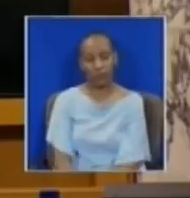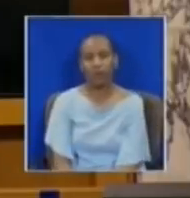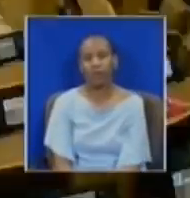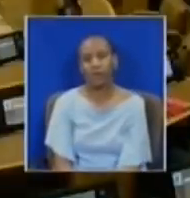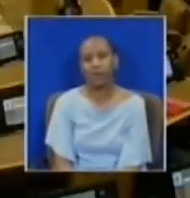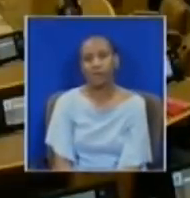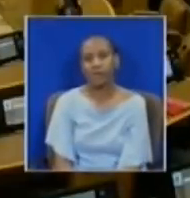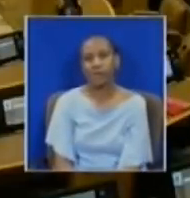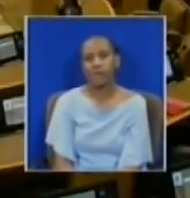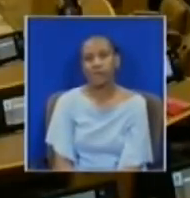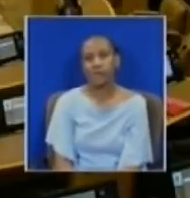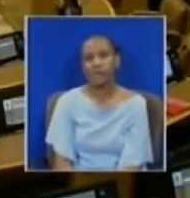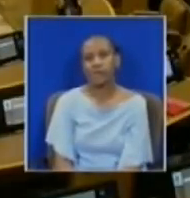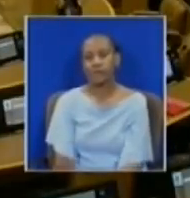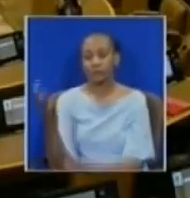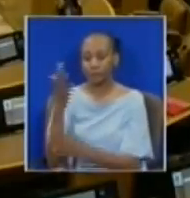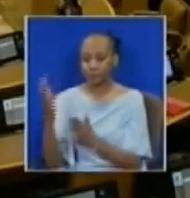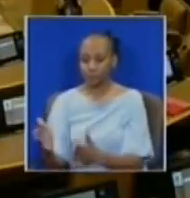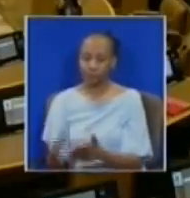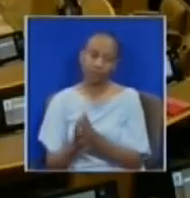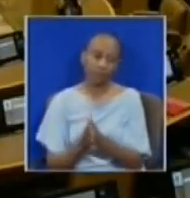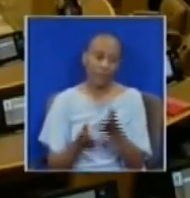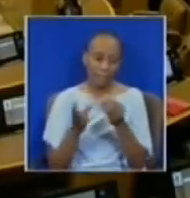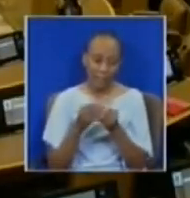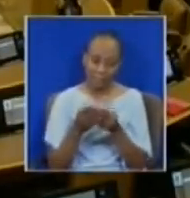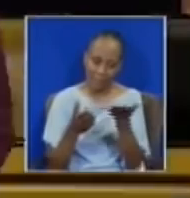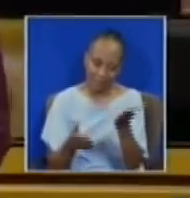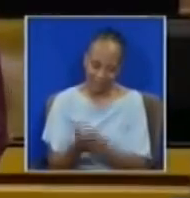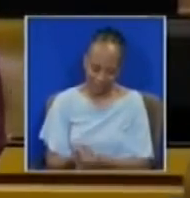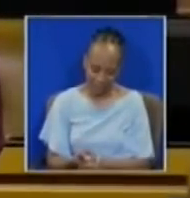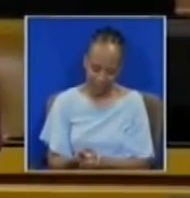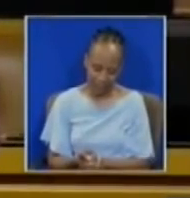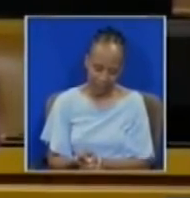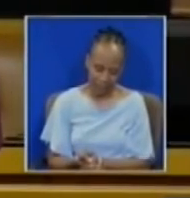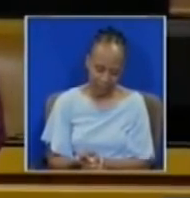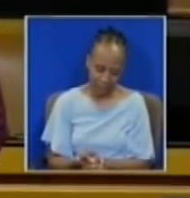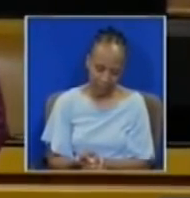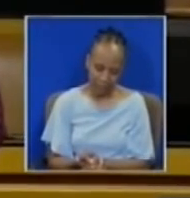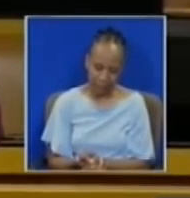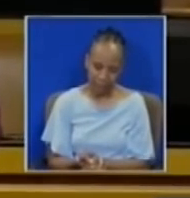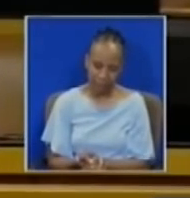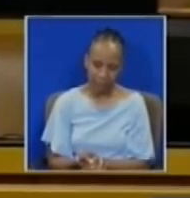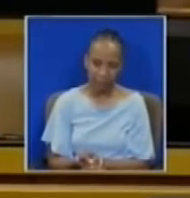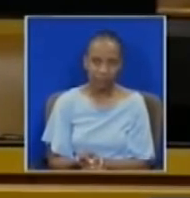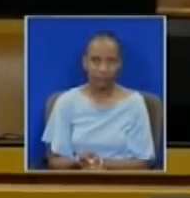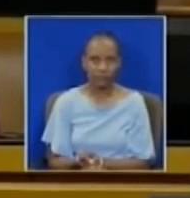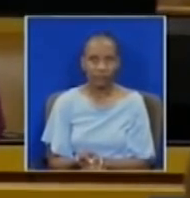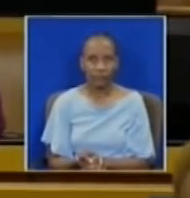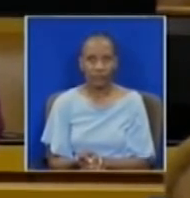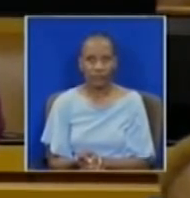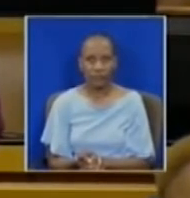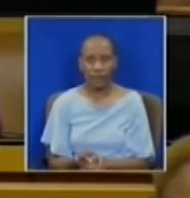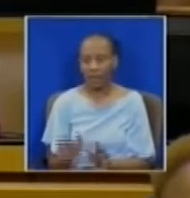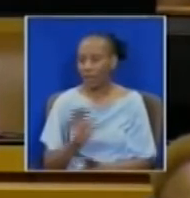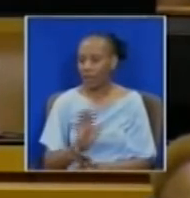like to say ruling, the governing party is looking for a way out that they themselves can't propose. So we've done it for